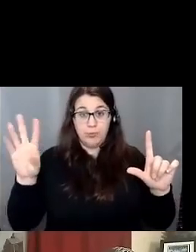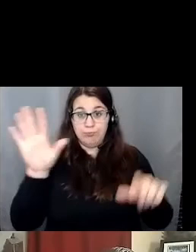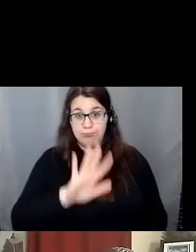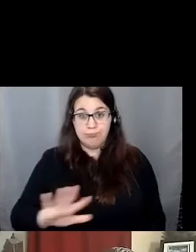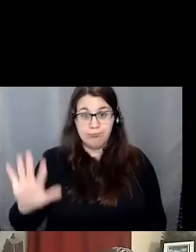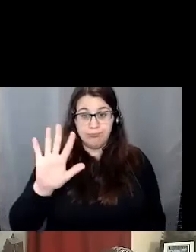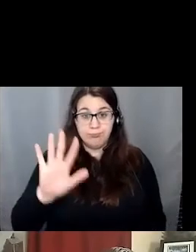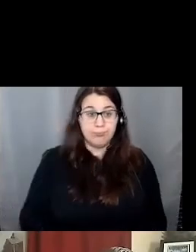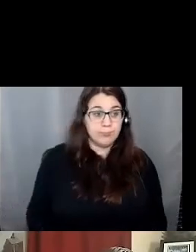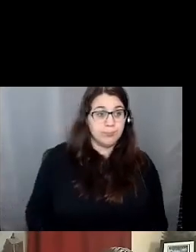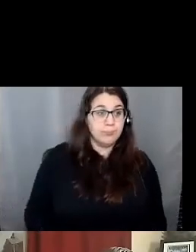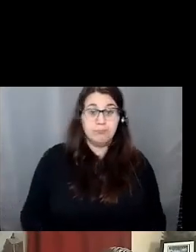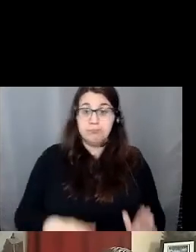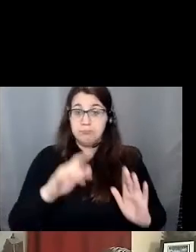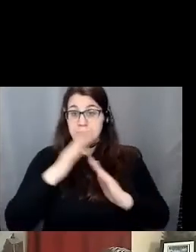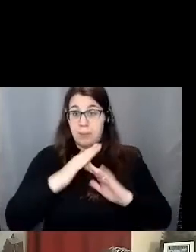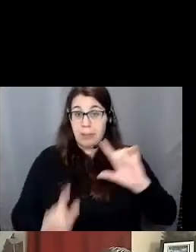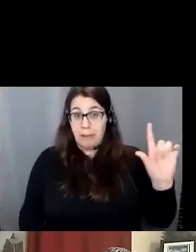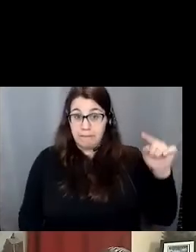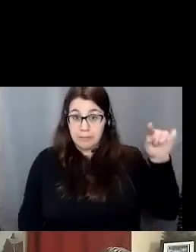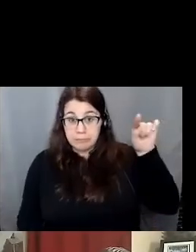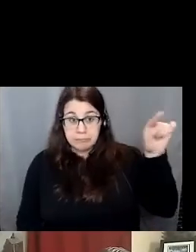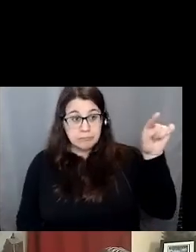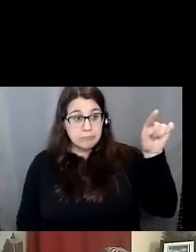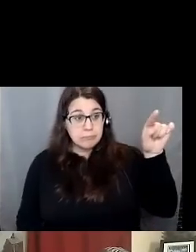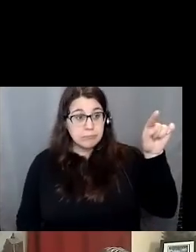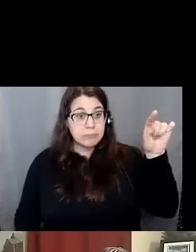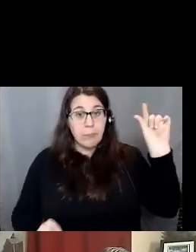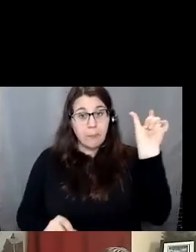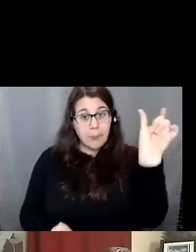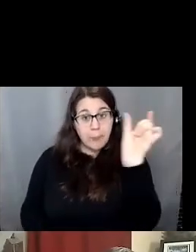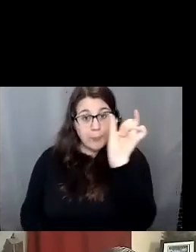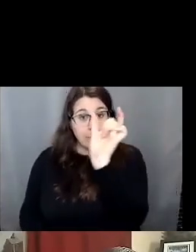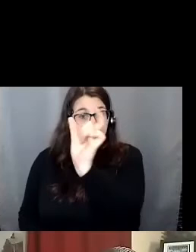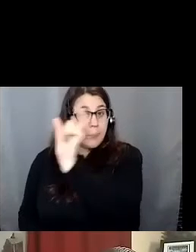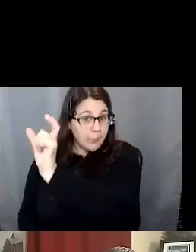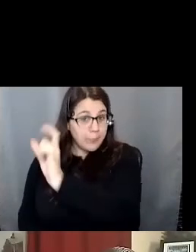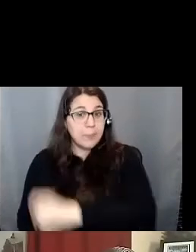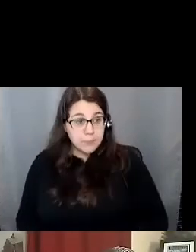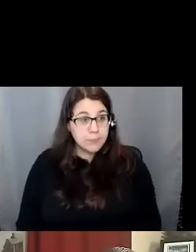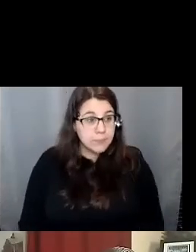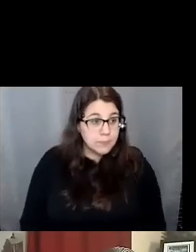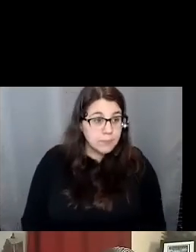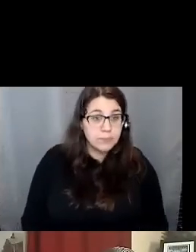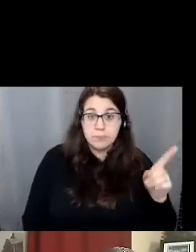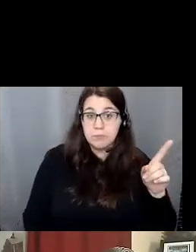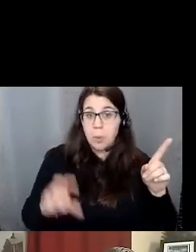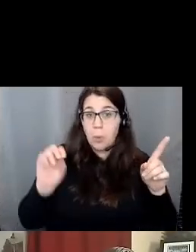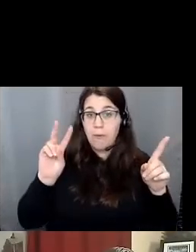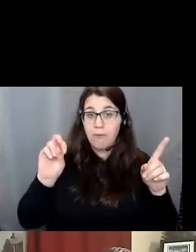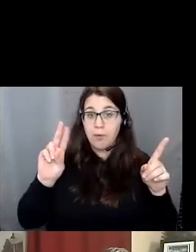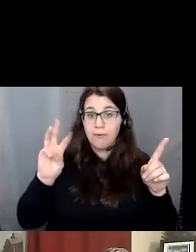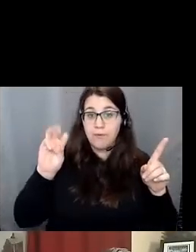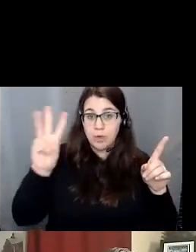at the top left, you have this bar of menu options along the top. And the first one is overview, which has an